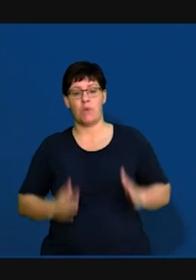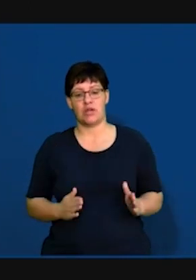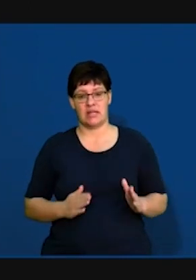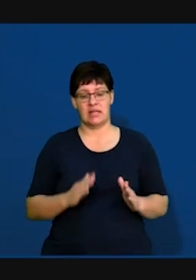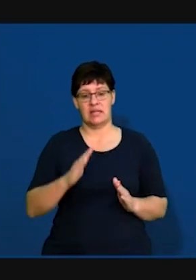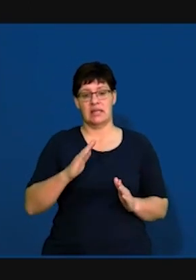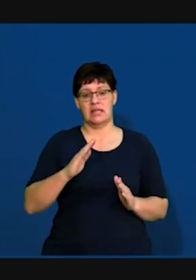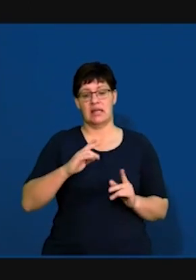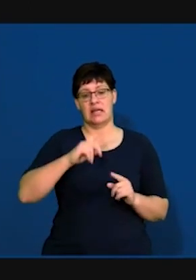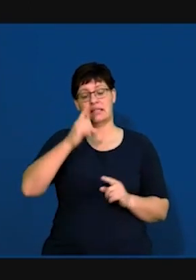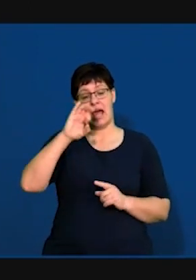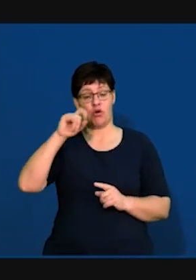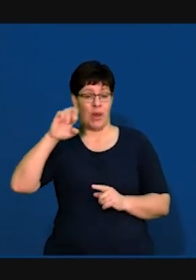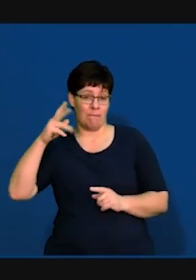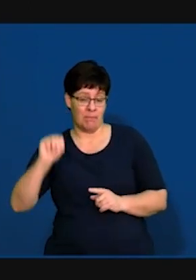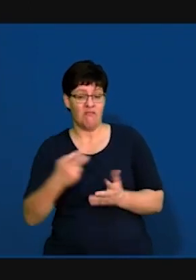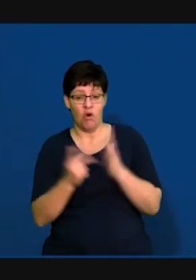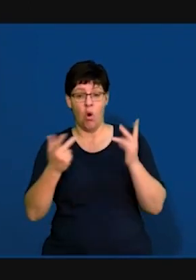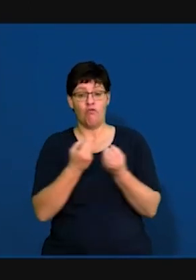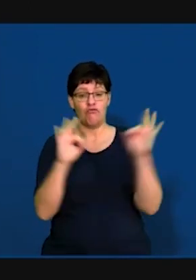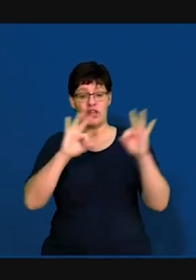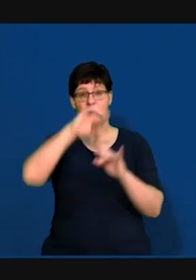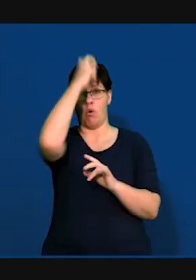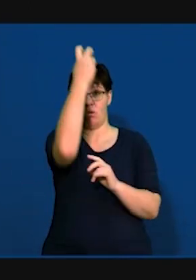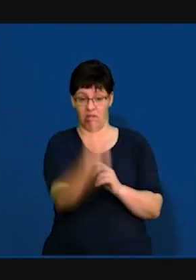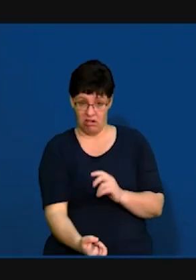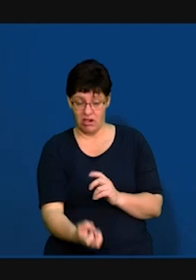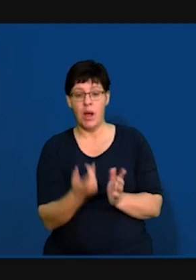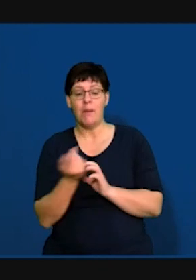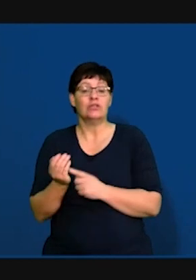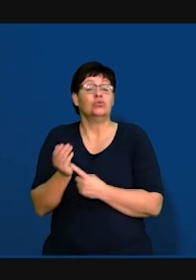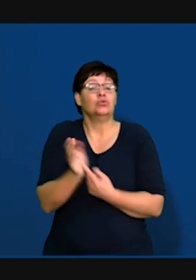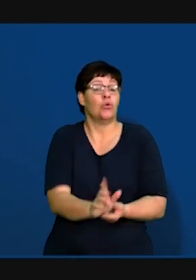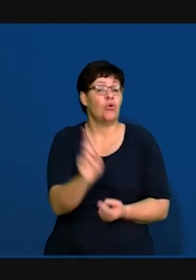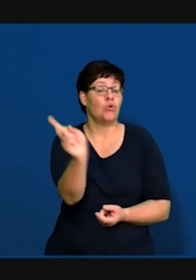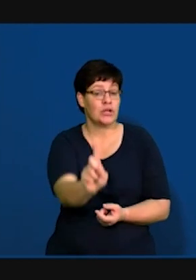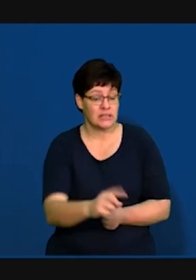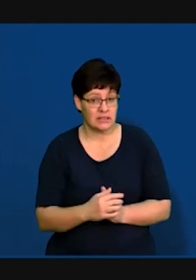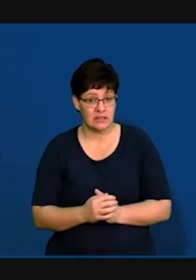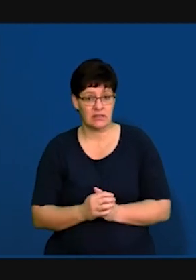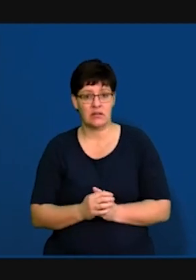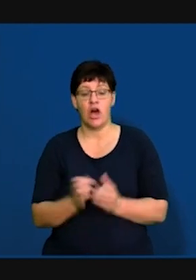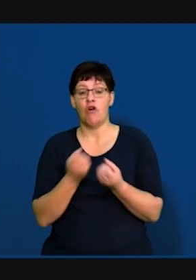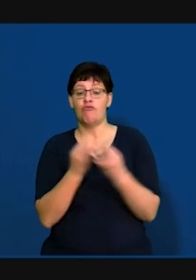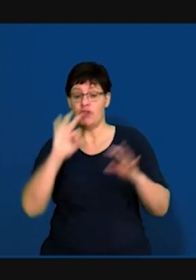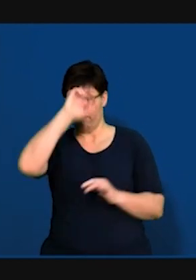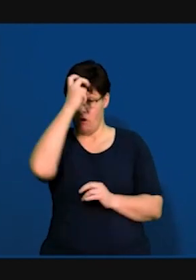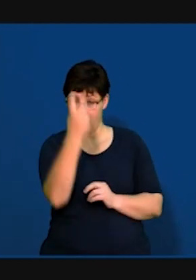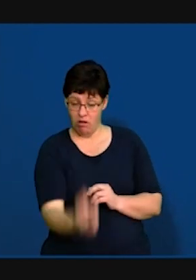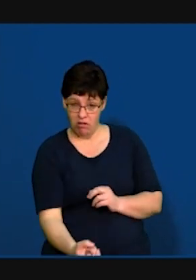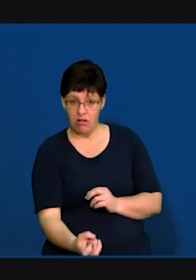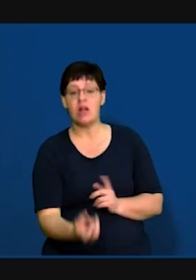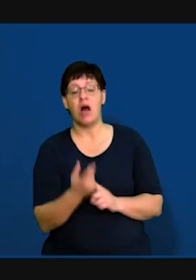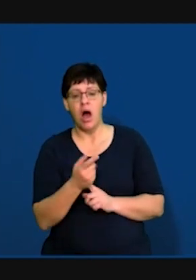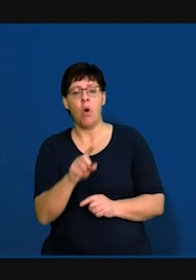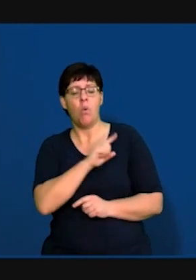free-falling object. Now, one of the things that we must also indicate is that as far as free fall is concerned, by the virtue of